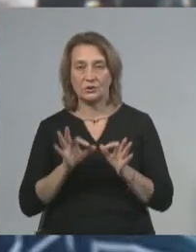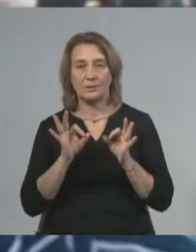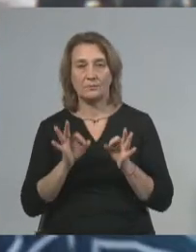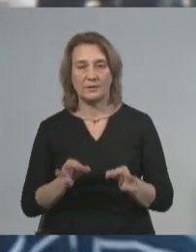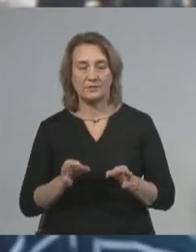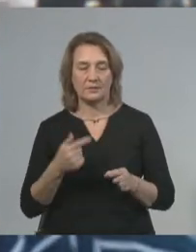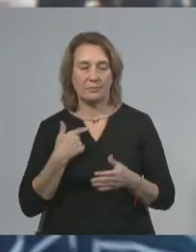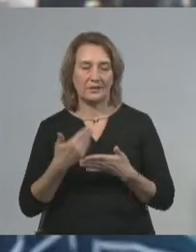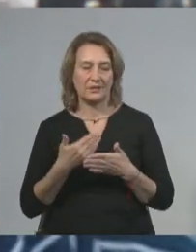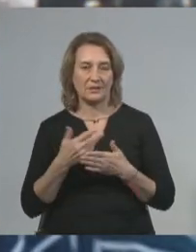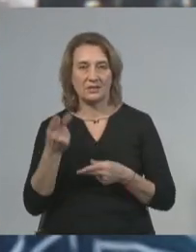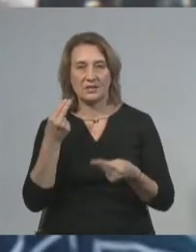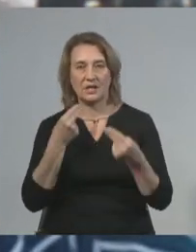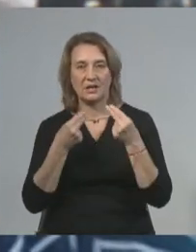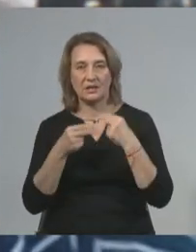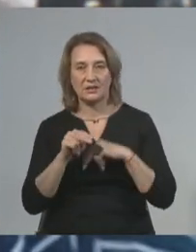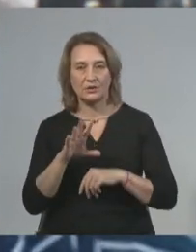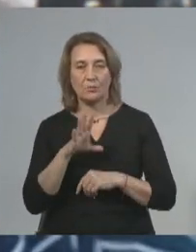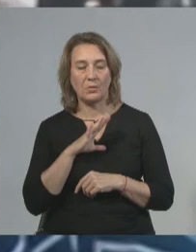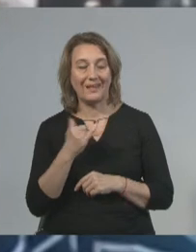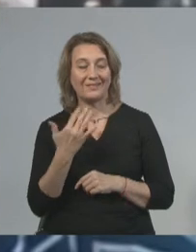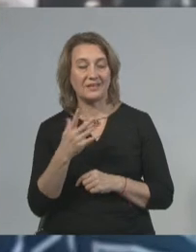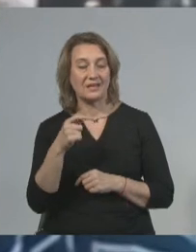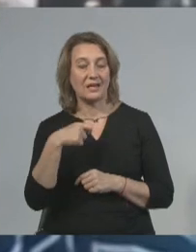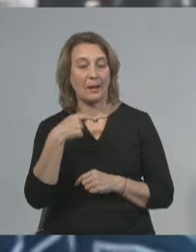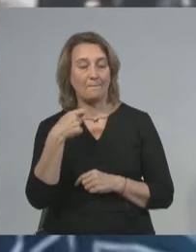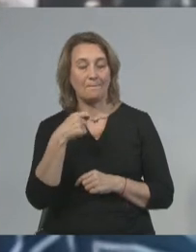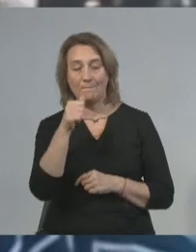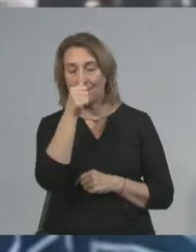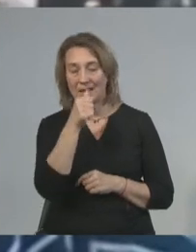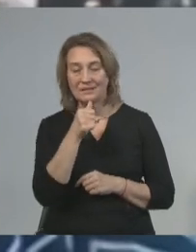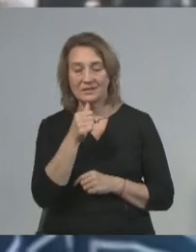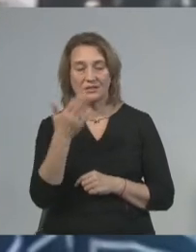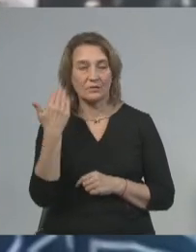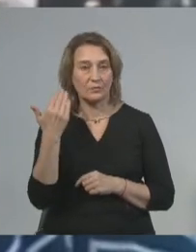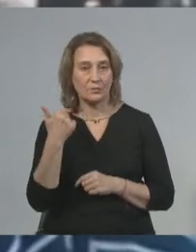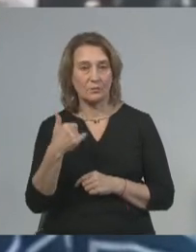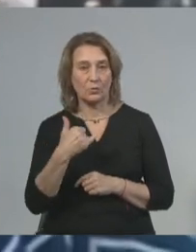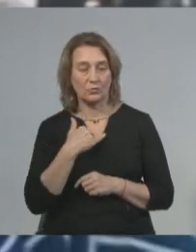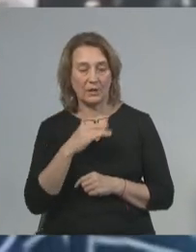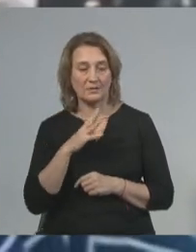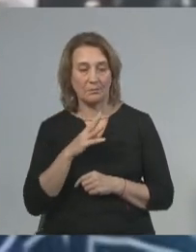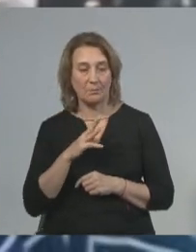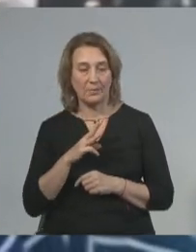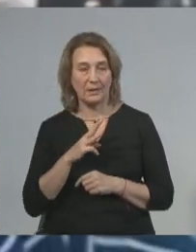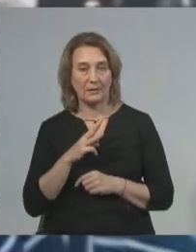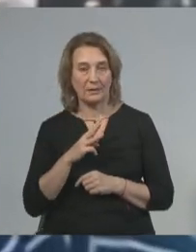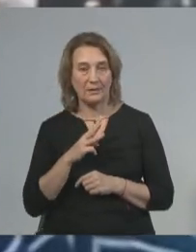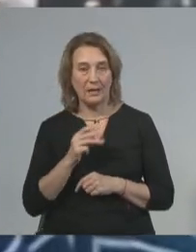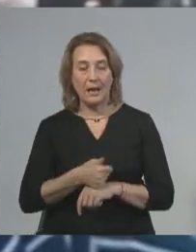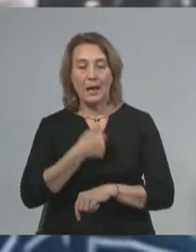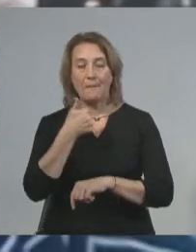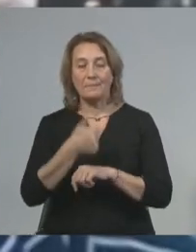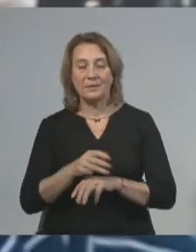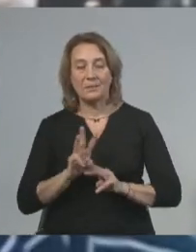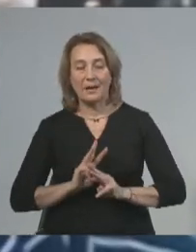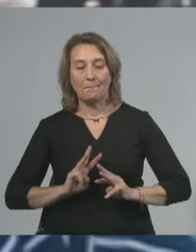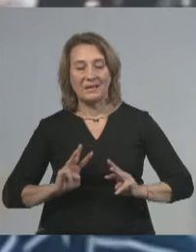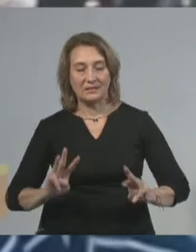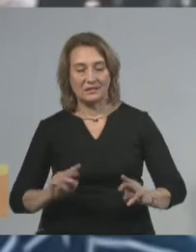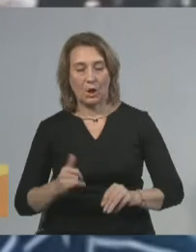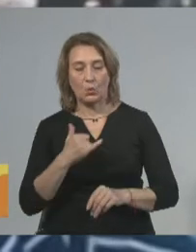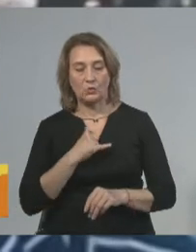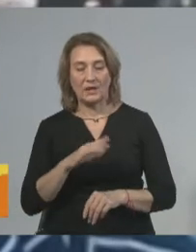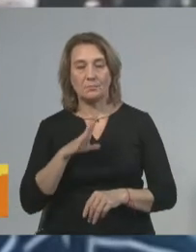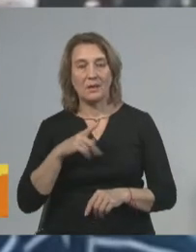or a couple of months ago we used to have a woman prime minister we used to have a woman president in that in that specific case